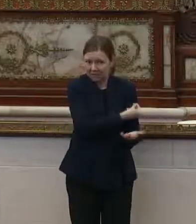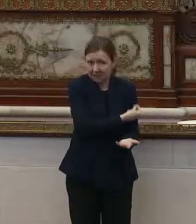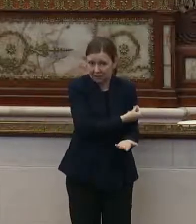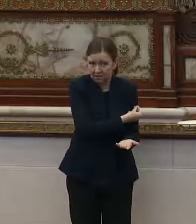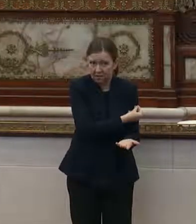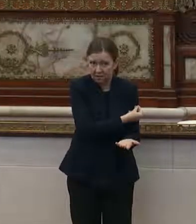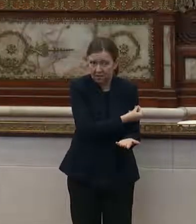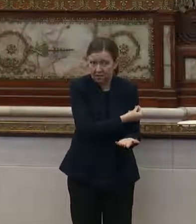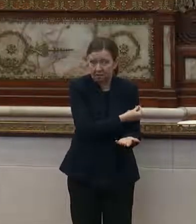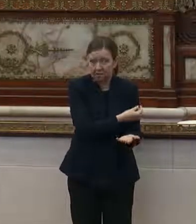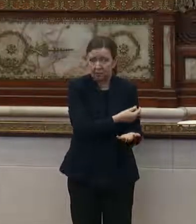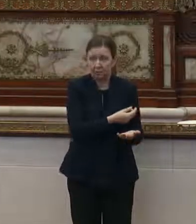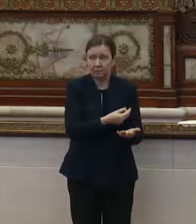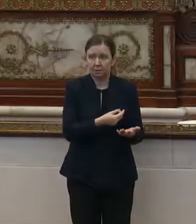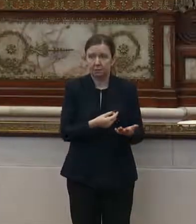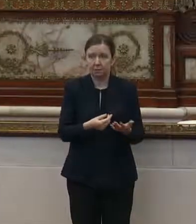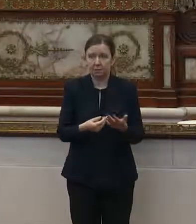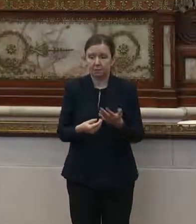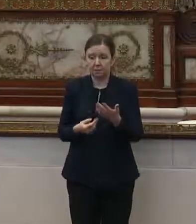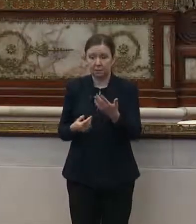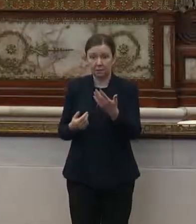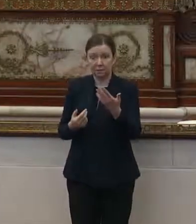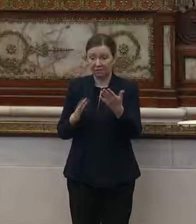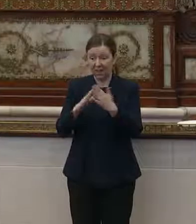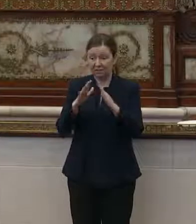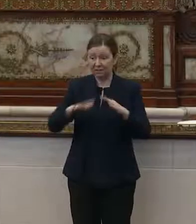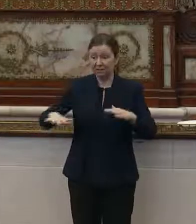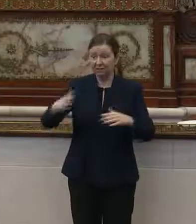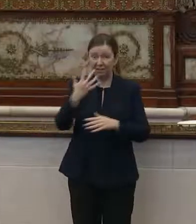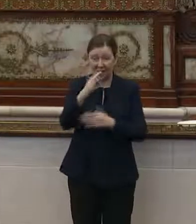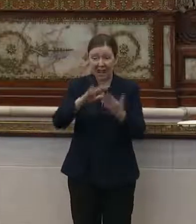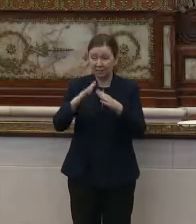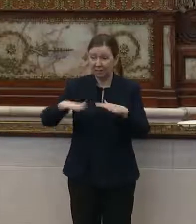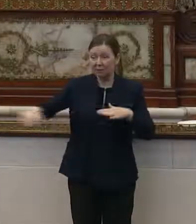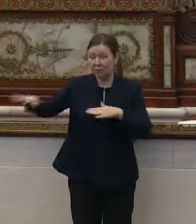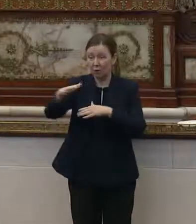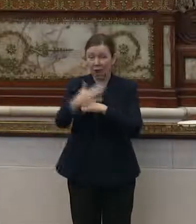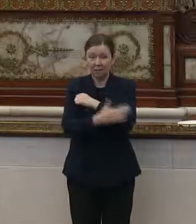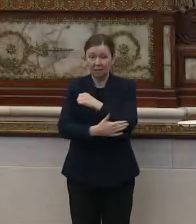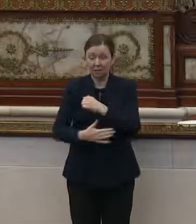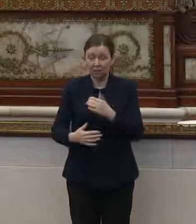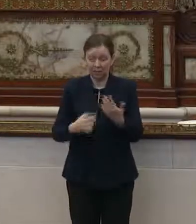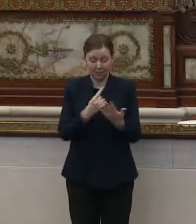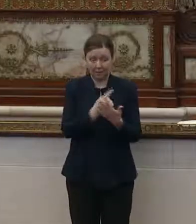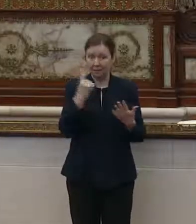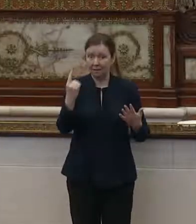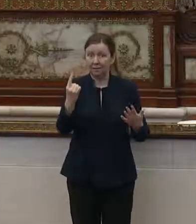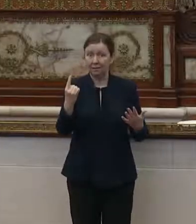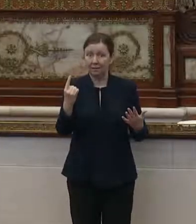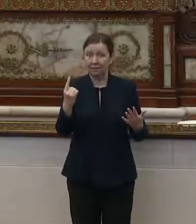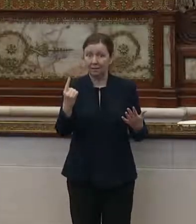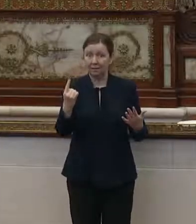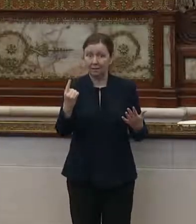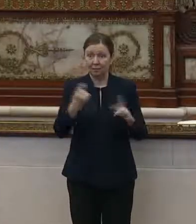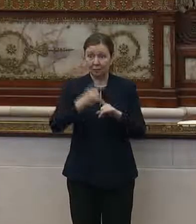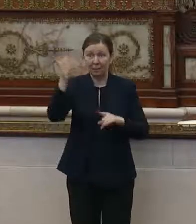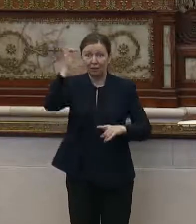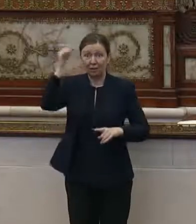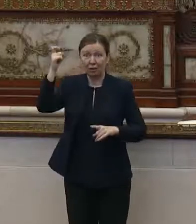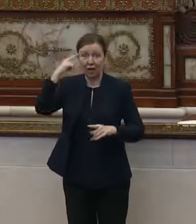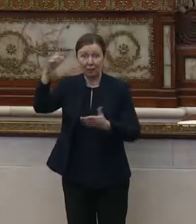vaccines as one of only 5 cities receiving it directly from the federal government, not from the state of Pennsylvania, from the federal